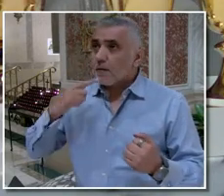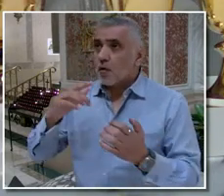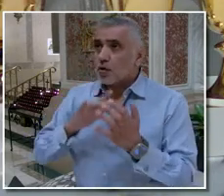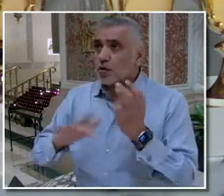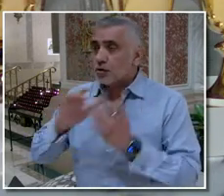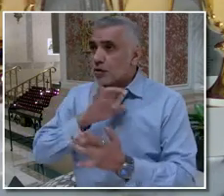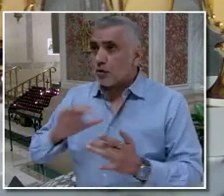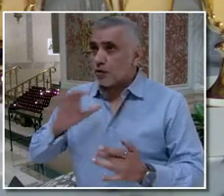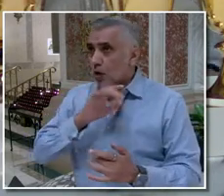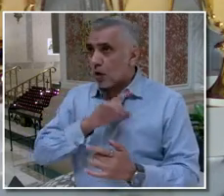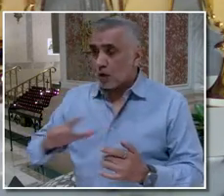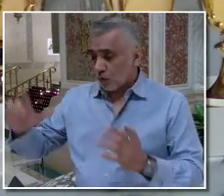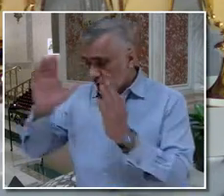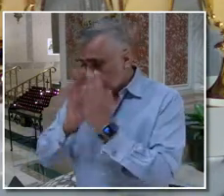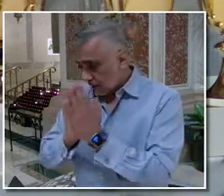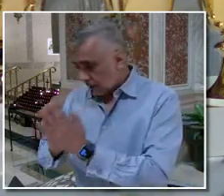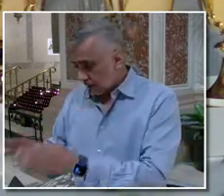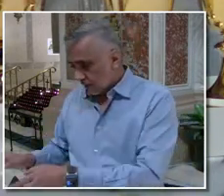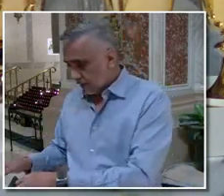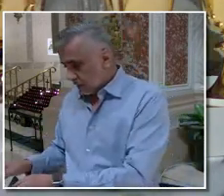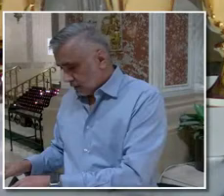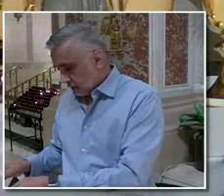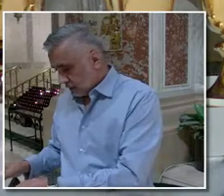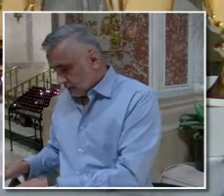nuestro Señor.